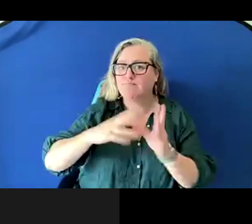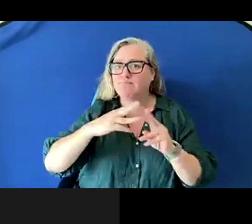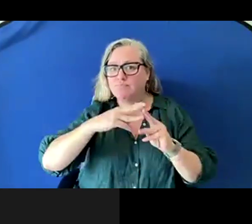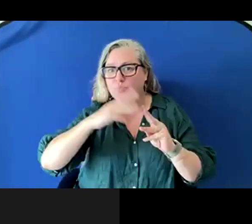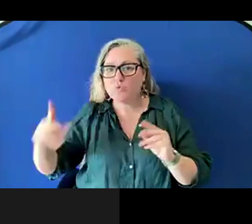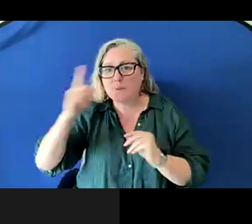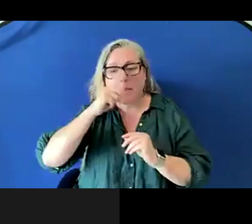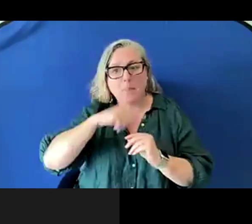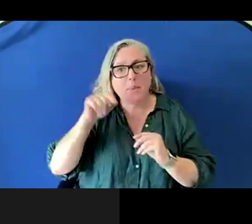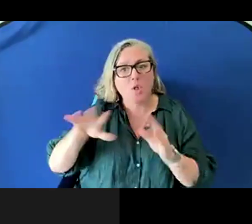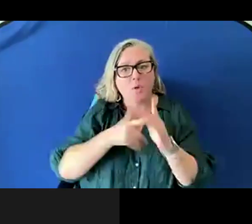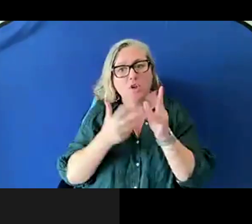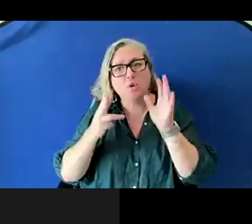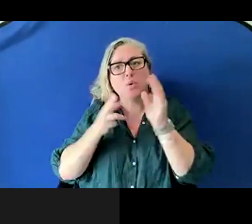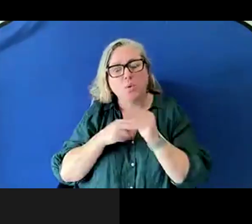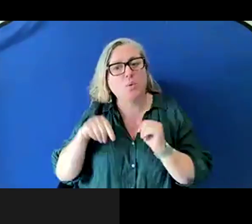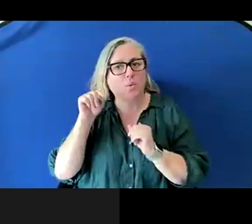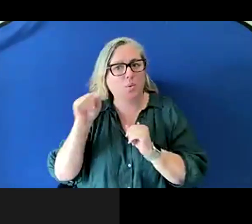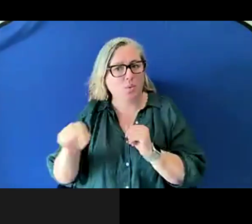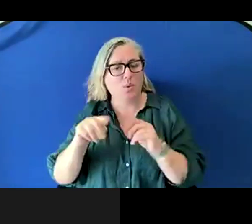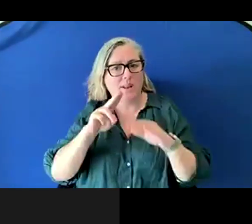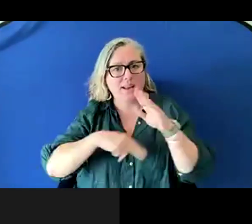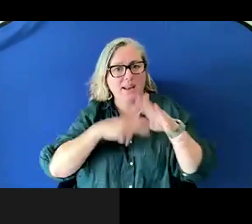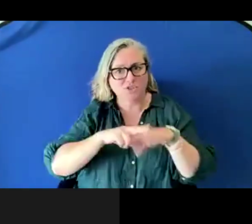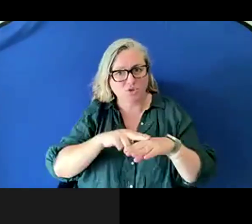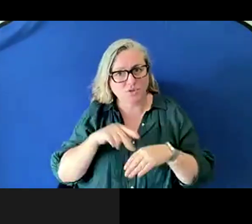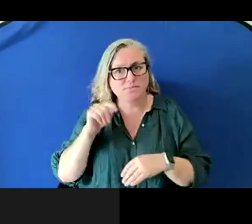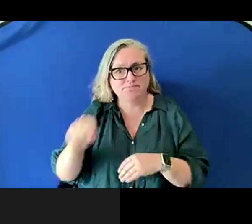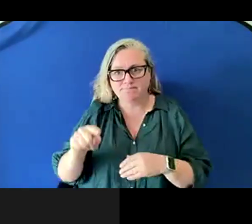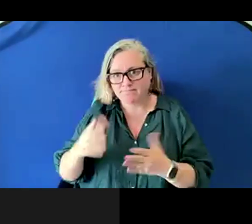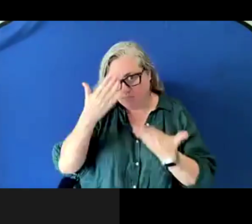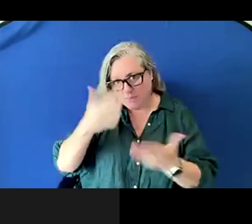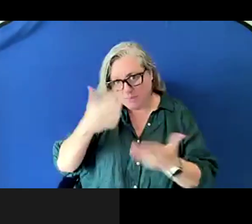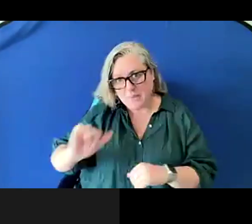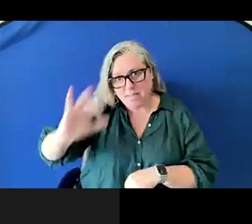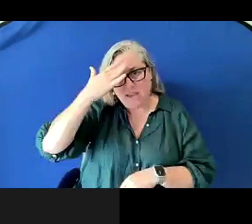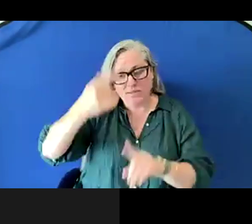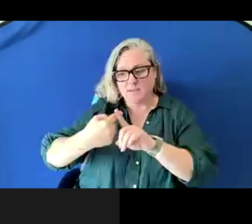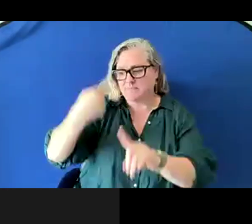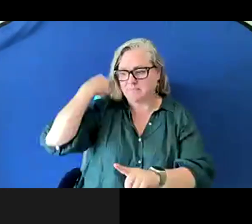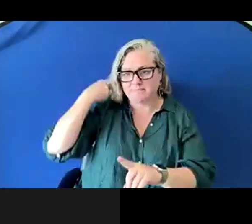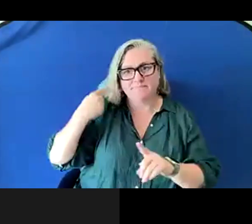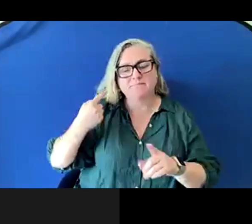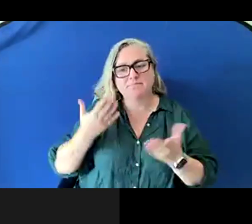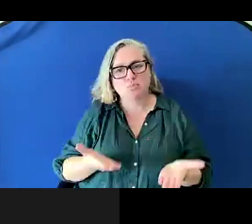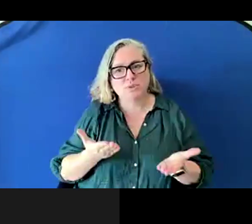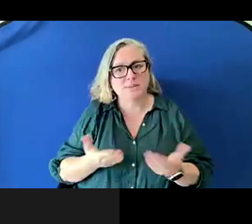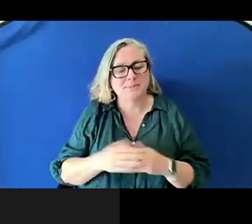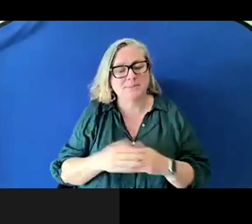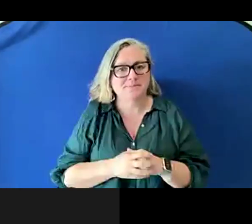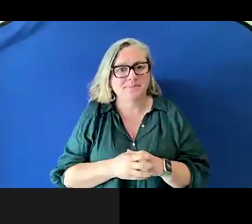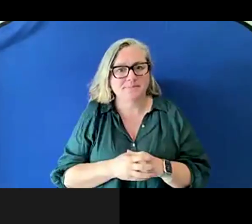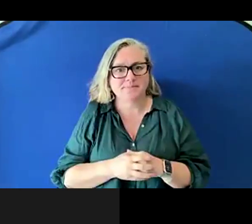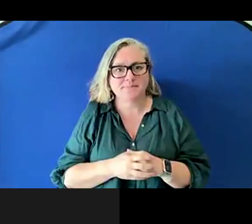Nation and Wurrung language group, pay my respects to their elders, past and present, and